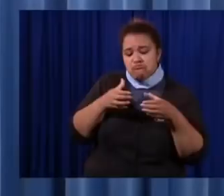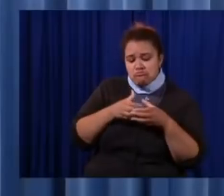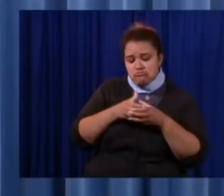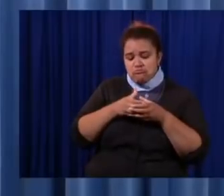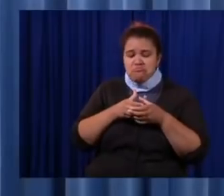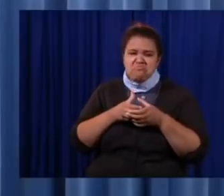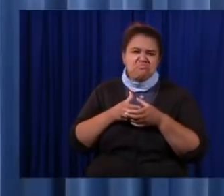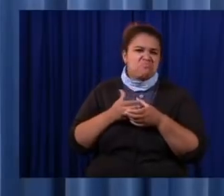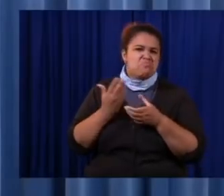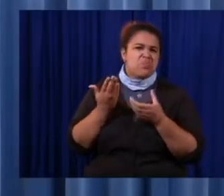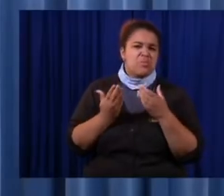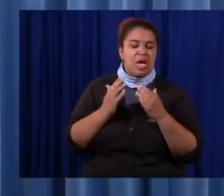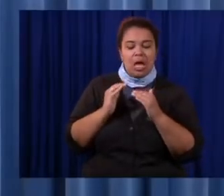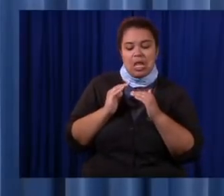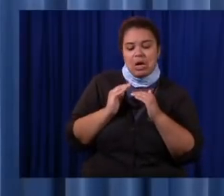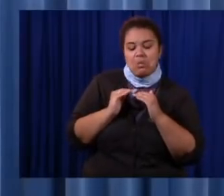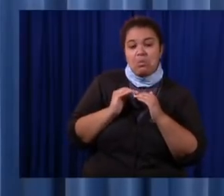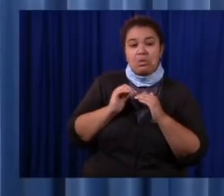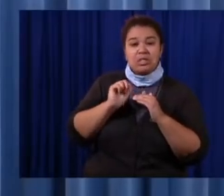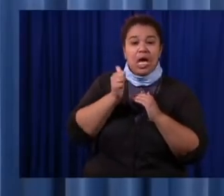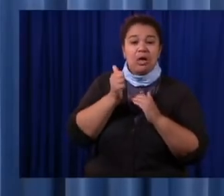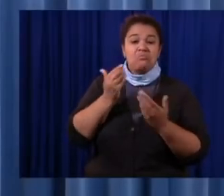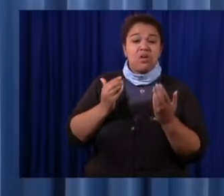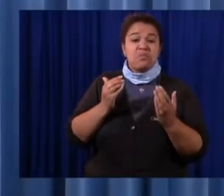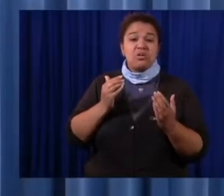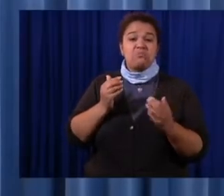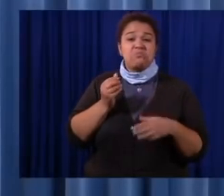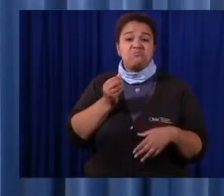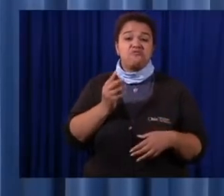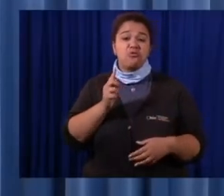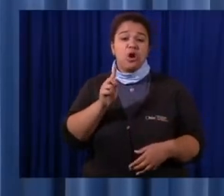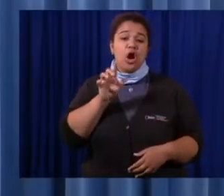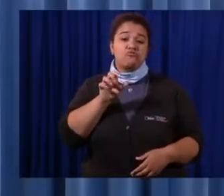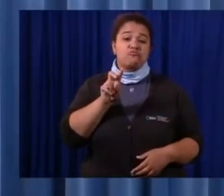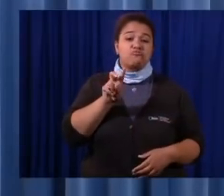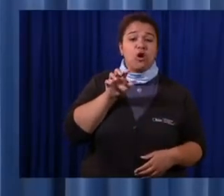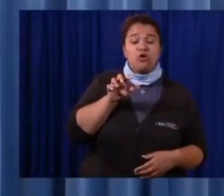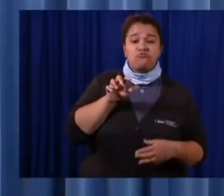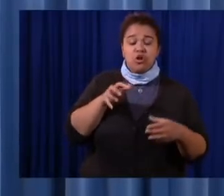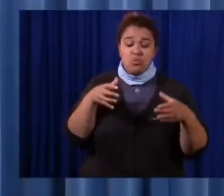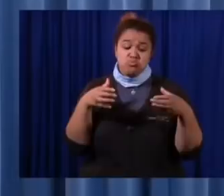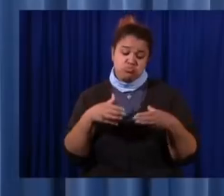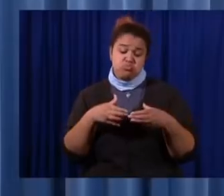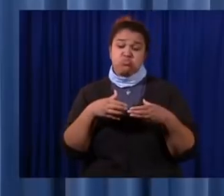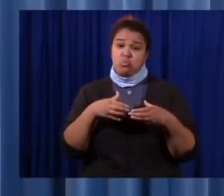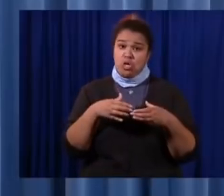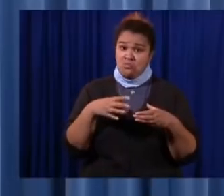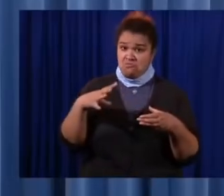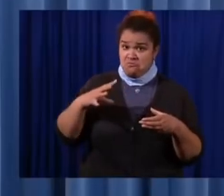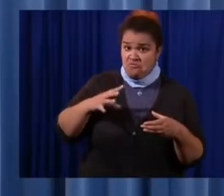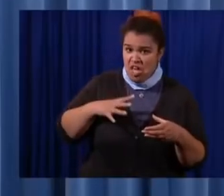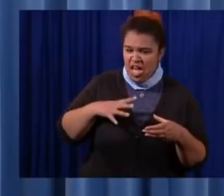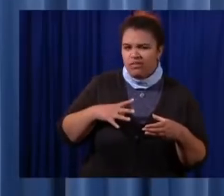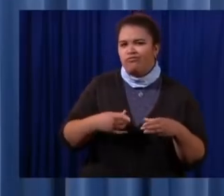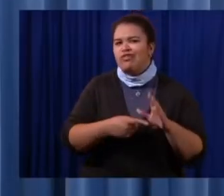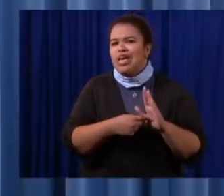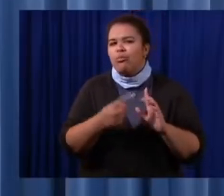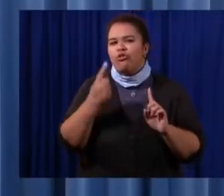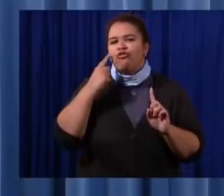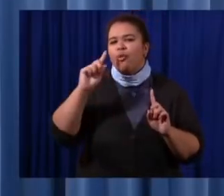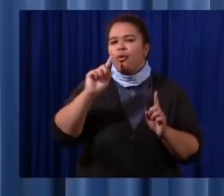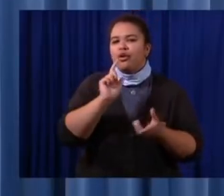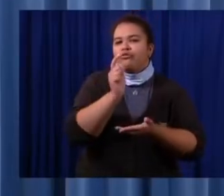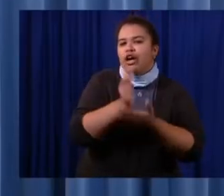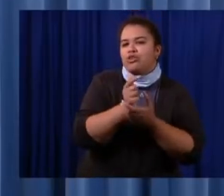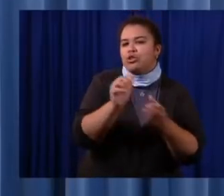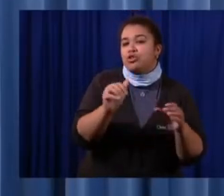groups of a little more than 10 up to a couple of hundred people, things like graduation parties, weddings, they just want to know if there's any concrete guidance you